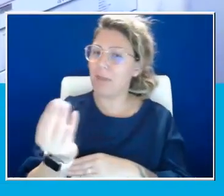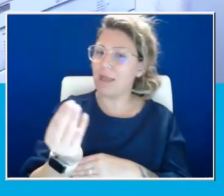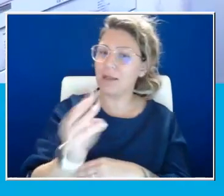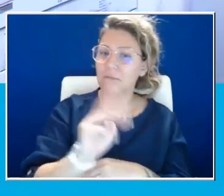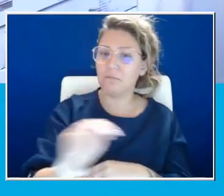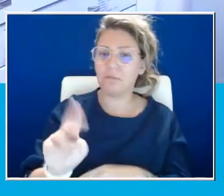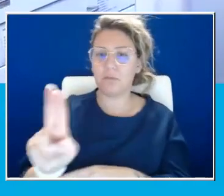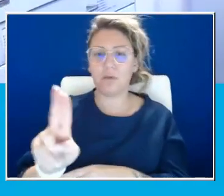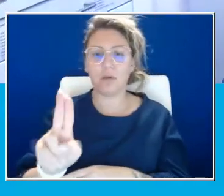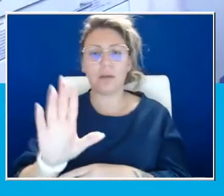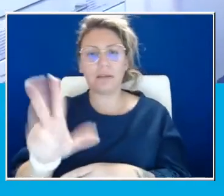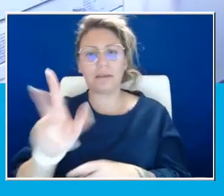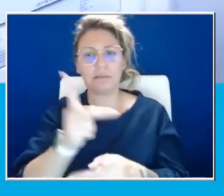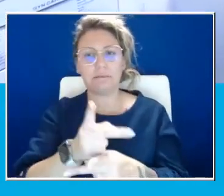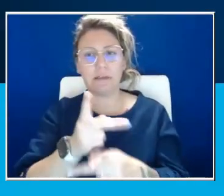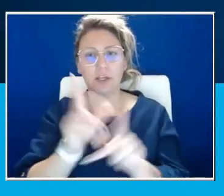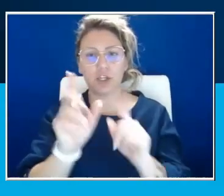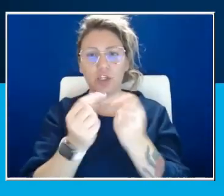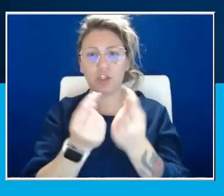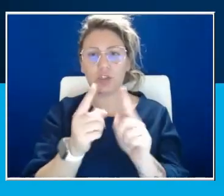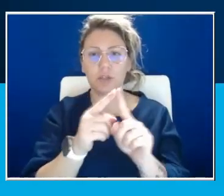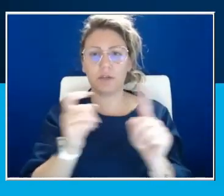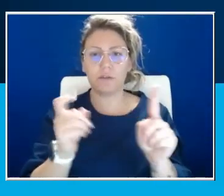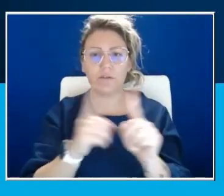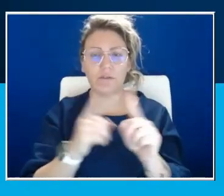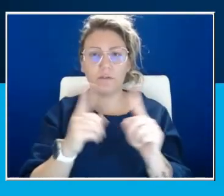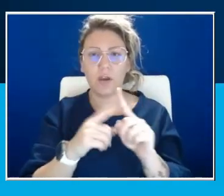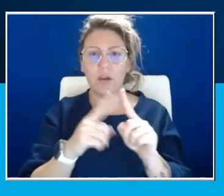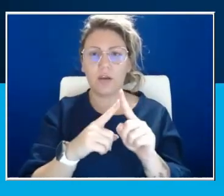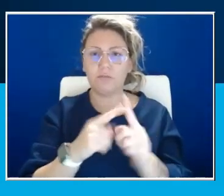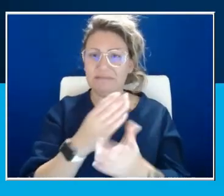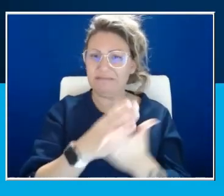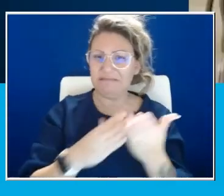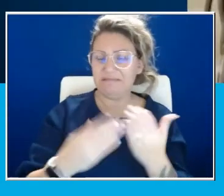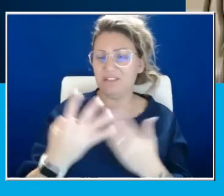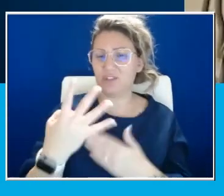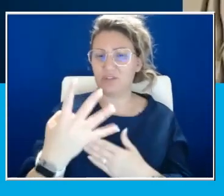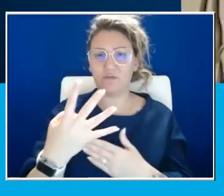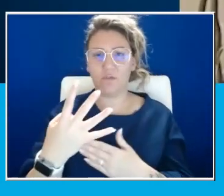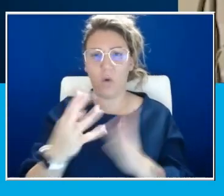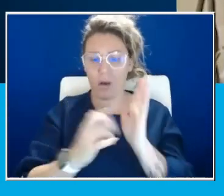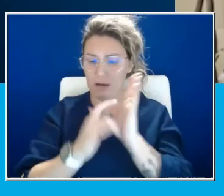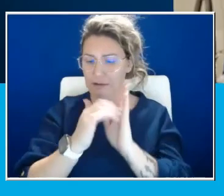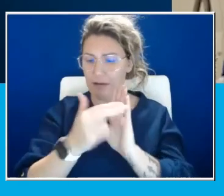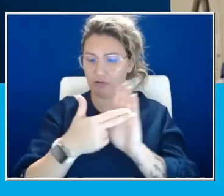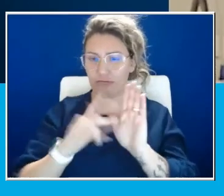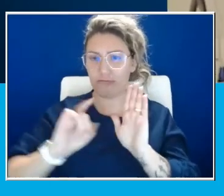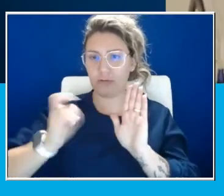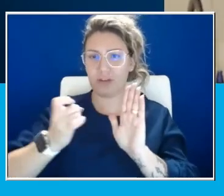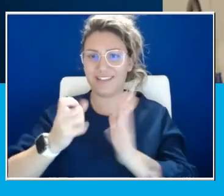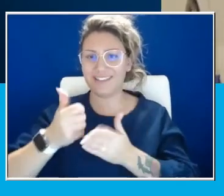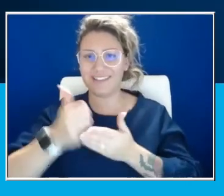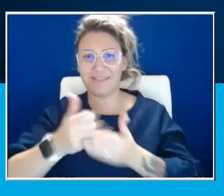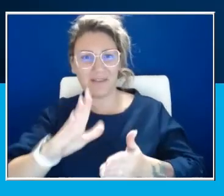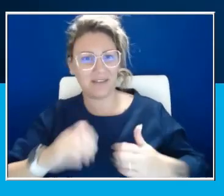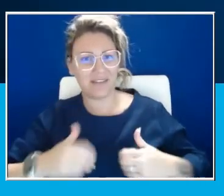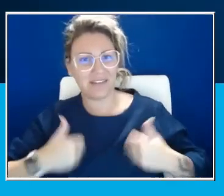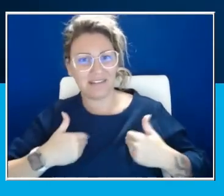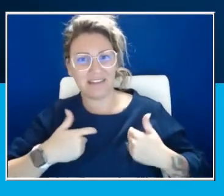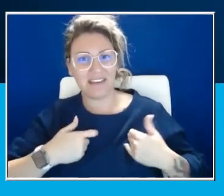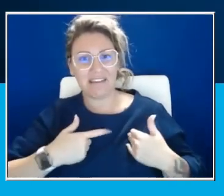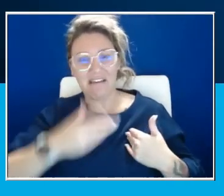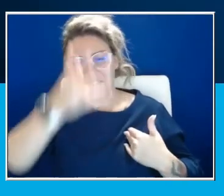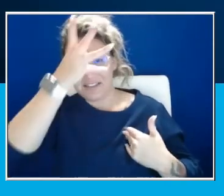team took him from a devastating stage 4 stomach cancer diagnosis to helping this young dad get back to living